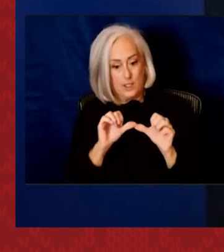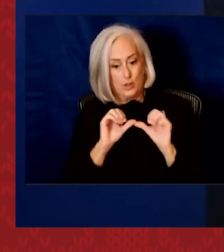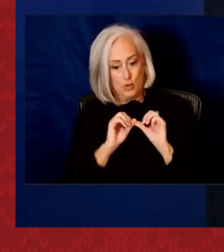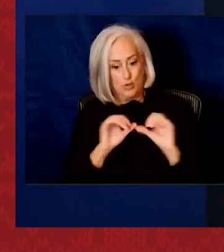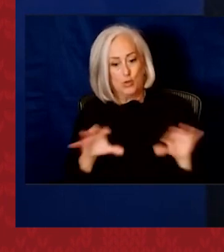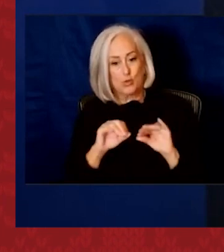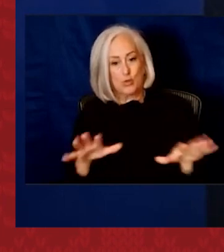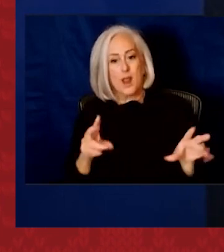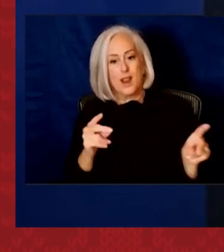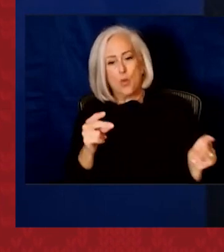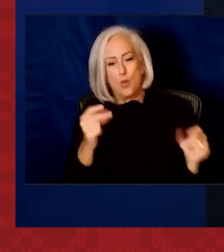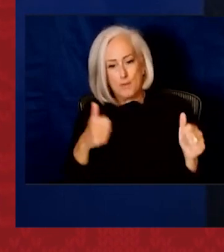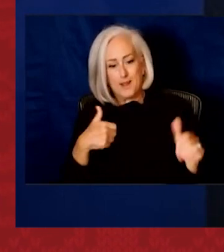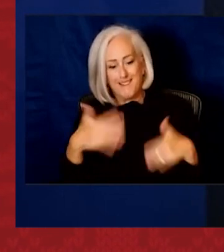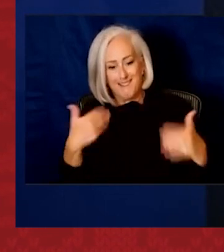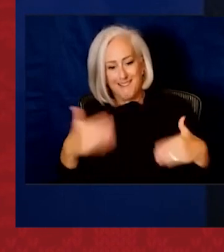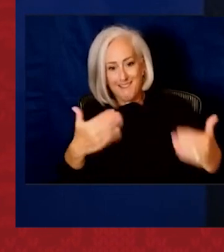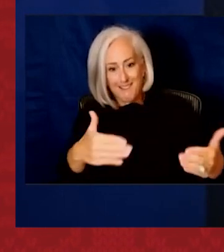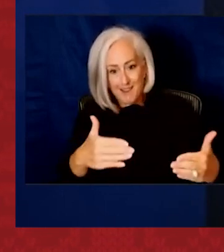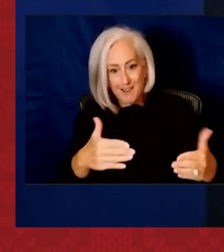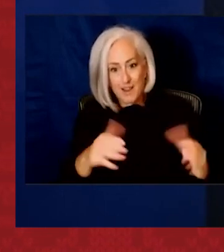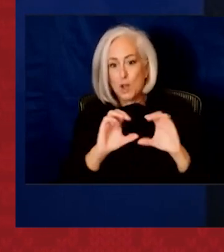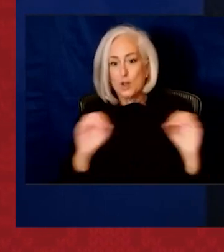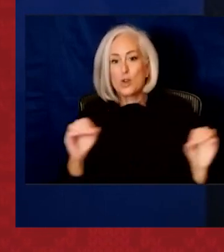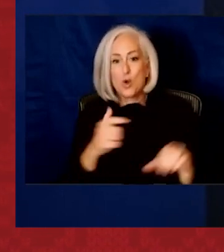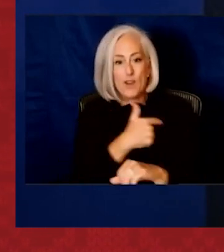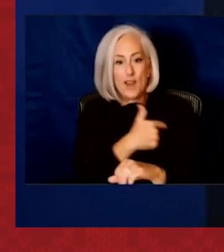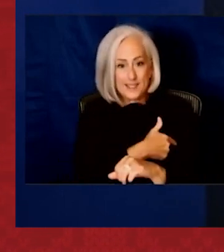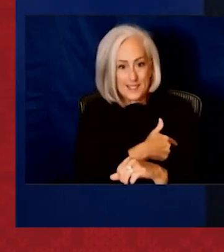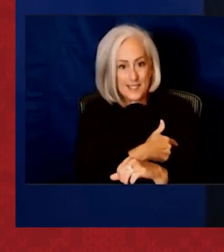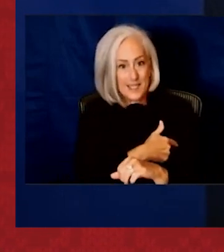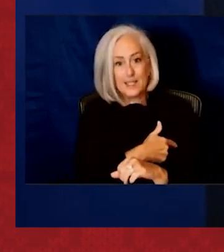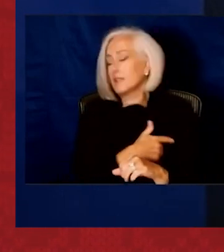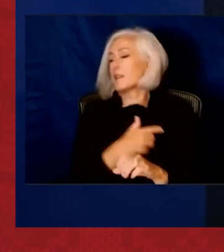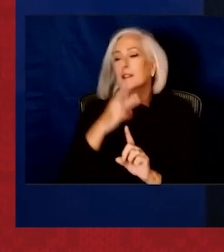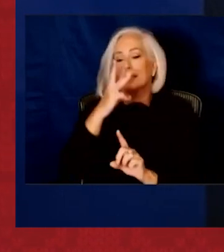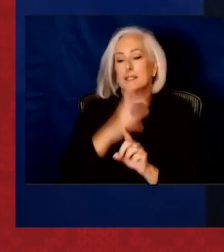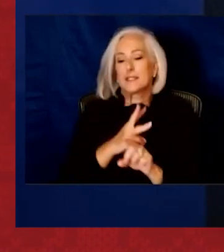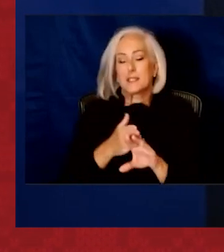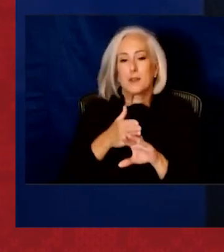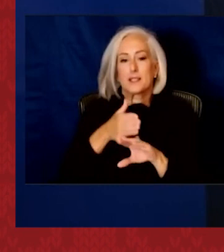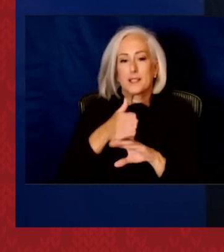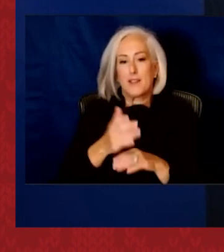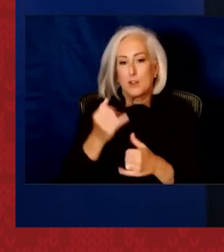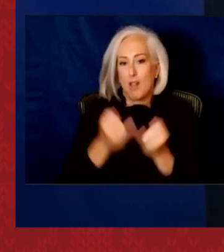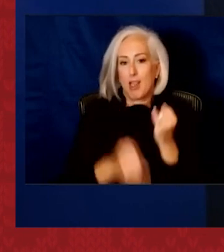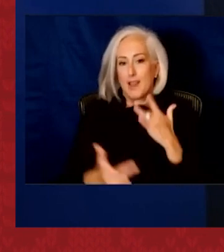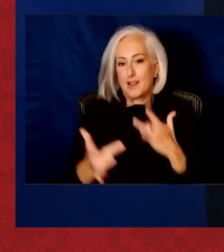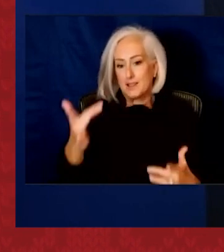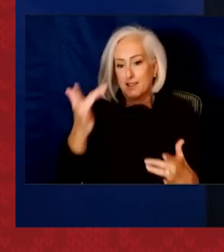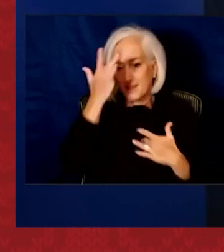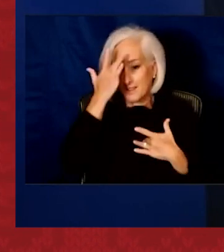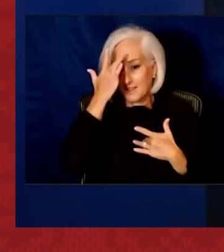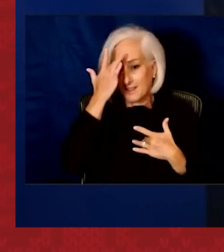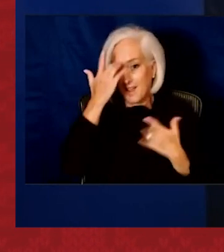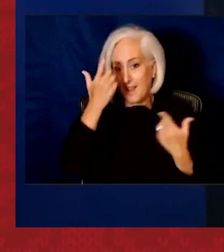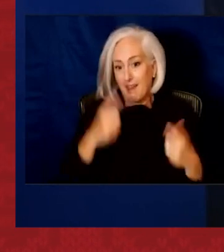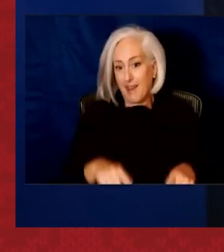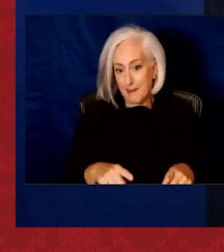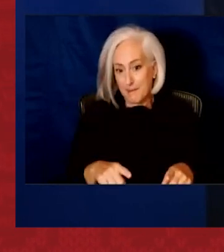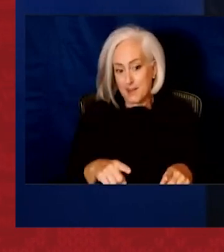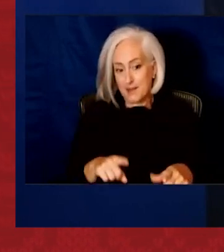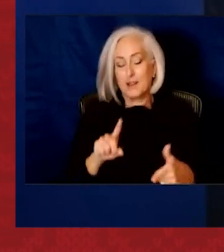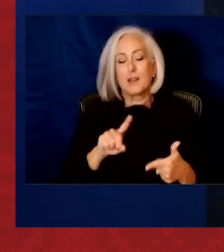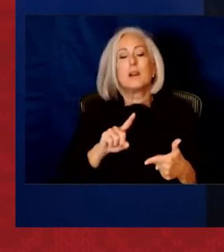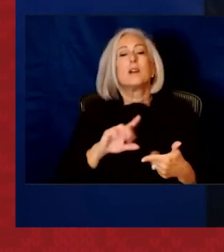vaccine. It goes 3 to 6 months after they've had their last COVID infection. That's when things are vulnerable, and you move back inside for the